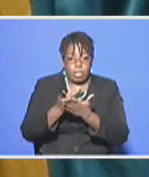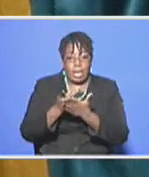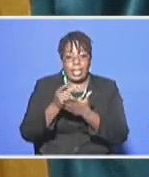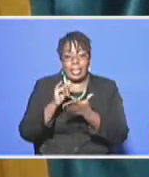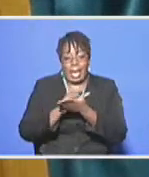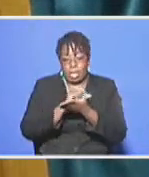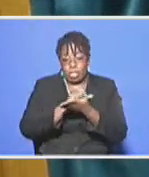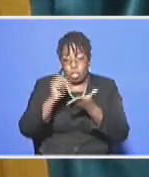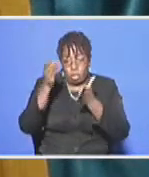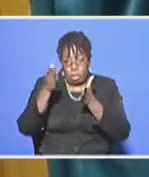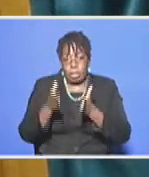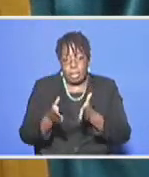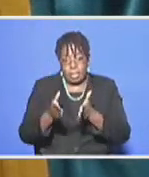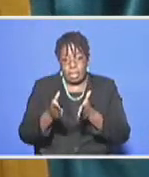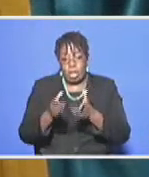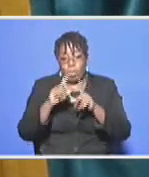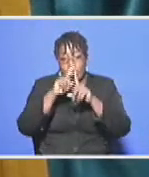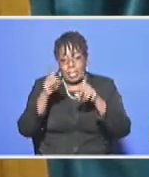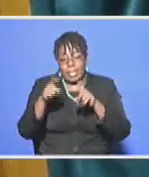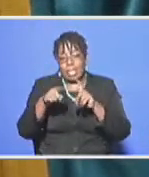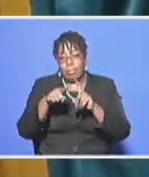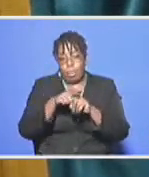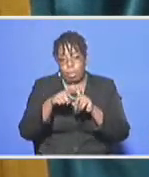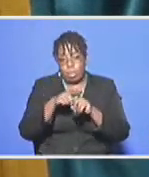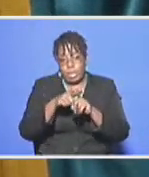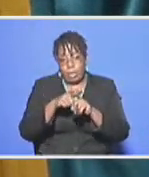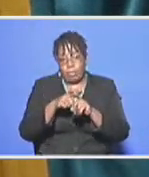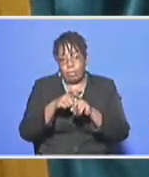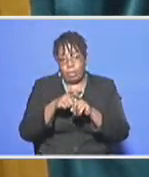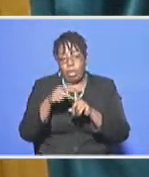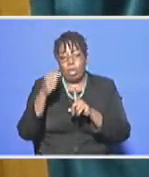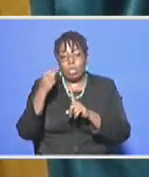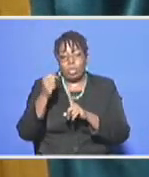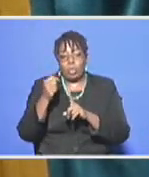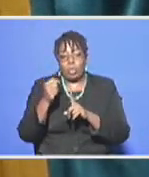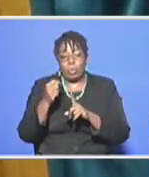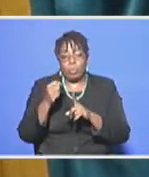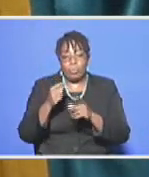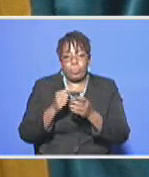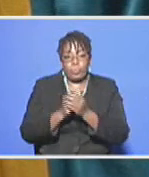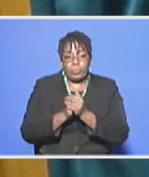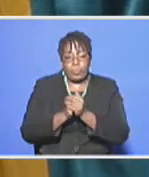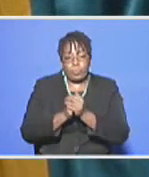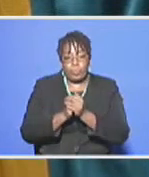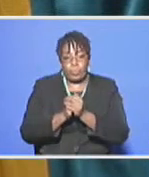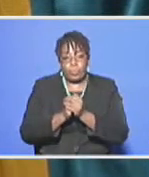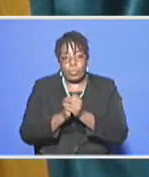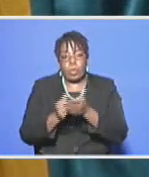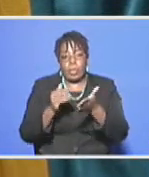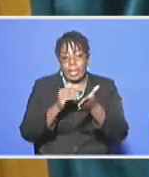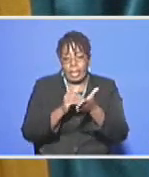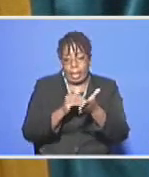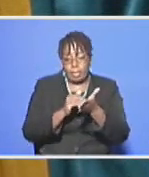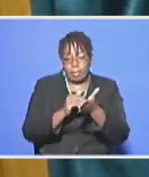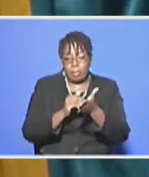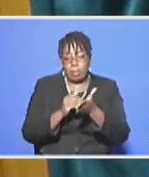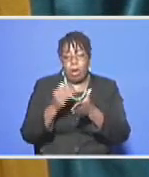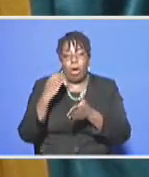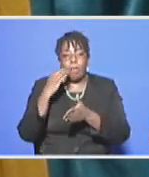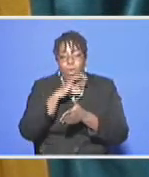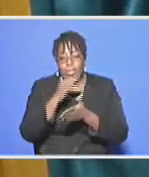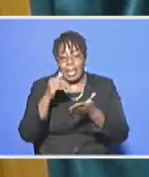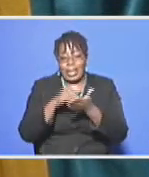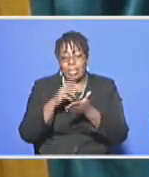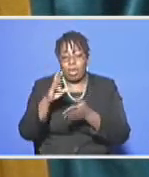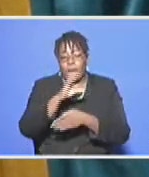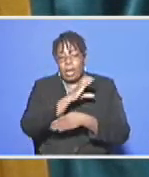for a sexually transmitted disease in an attempt to defame her character. He pleaded not guilty to the charge. In its ruling, the Court of Appeal